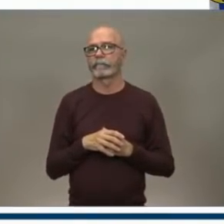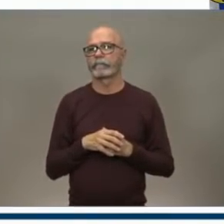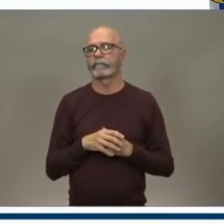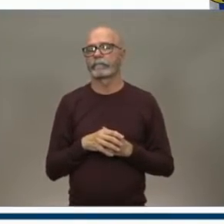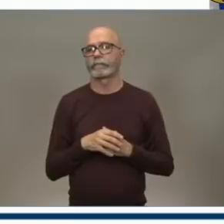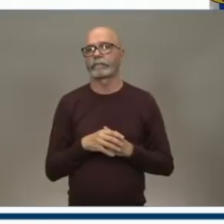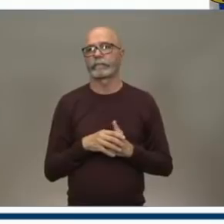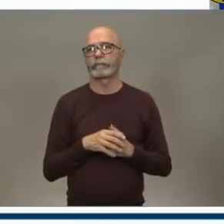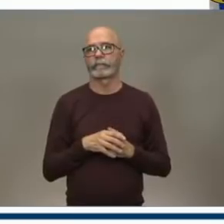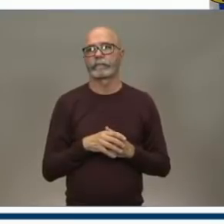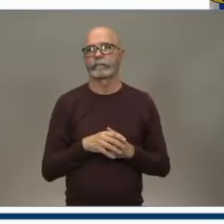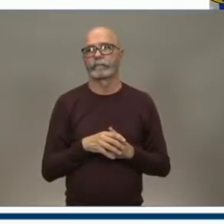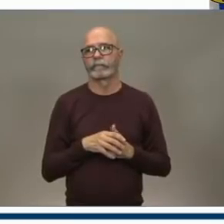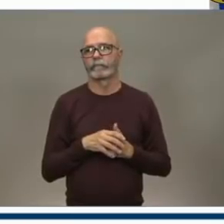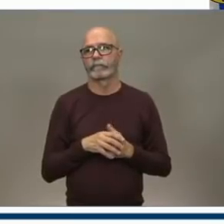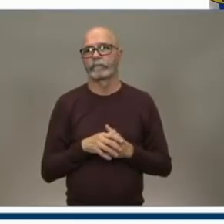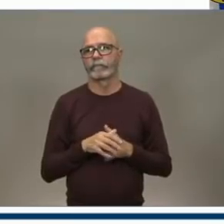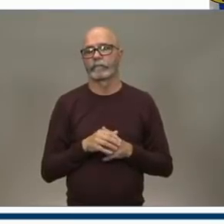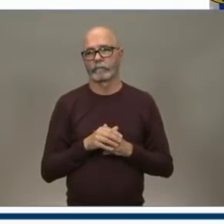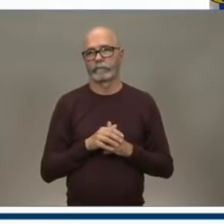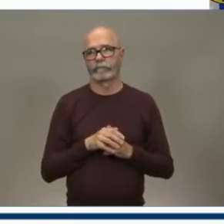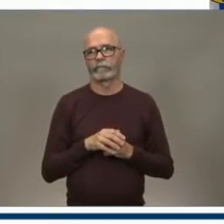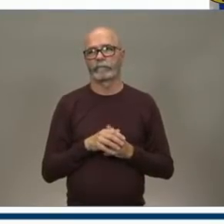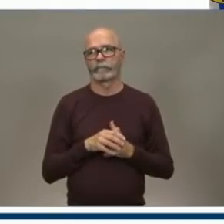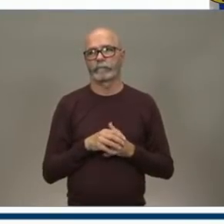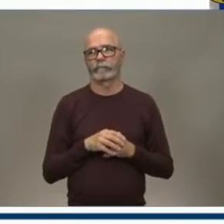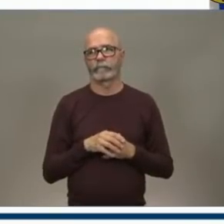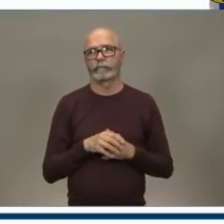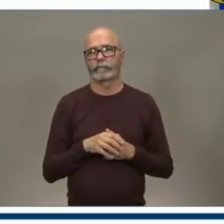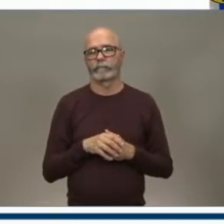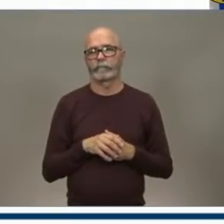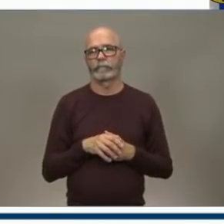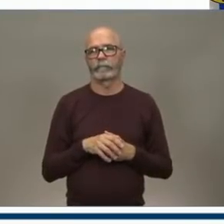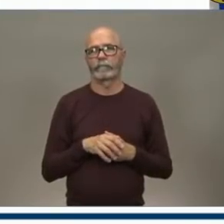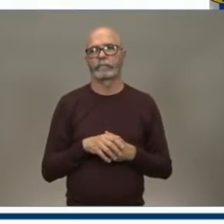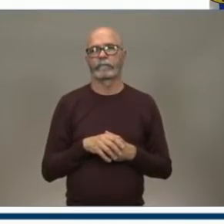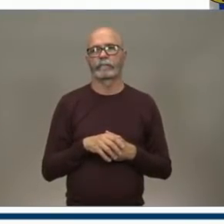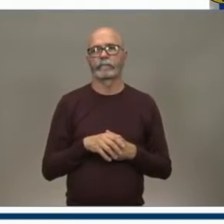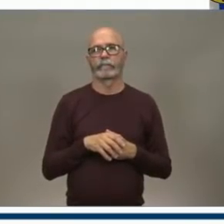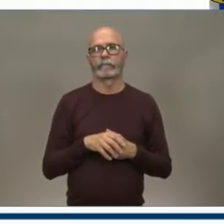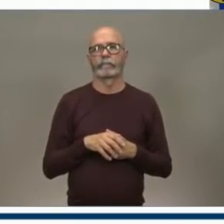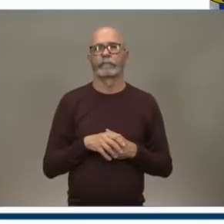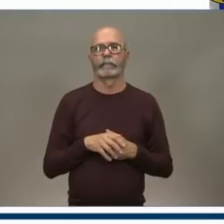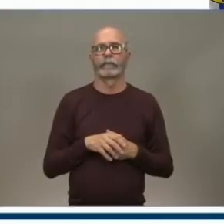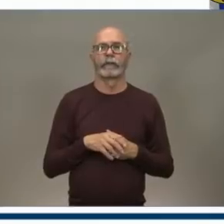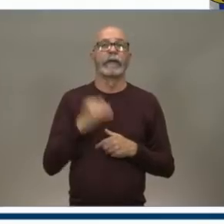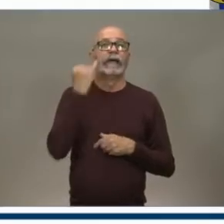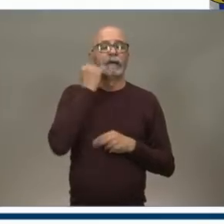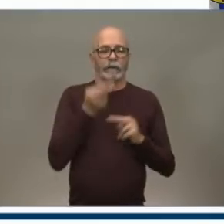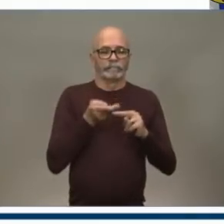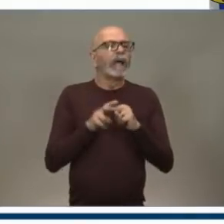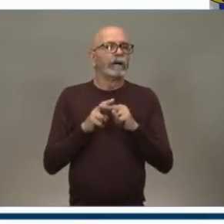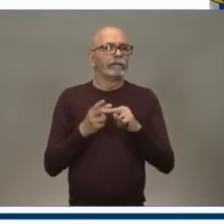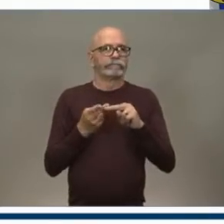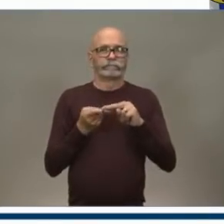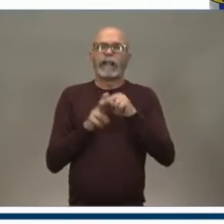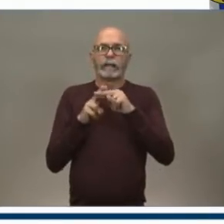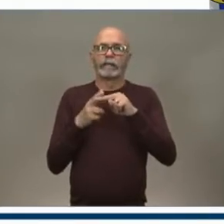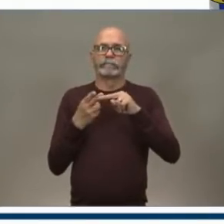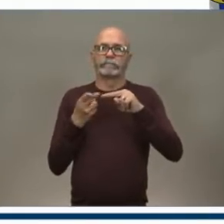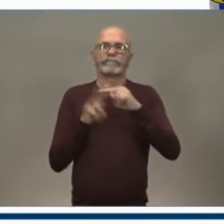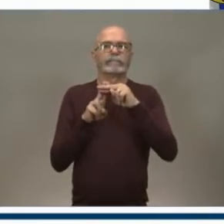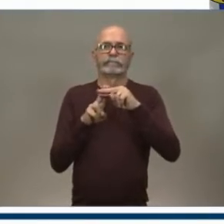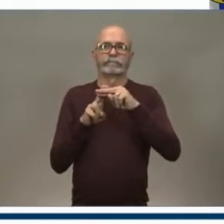there any numbers for if we don't like slow the spread right now, now that we're in the second wave, where we could be next month? Like, do you guys have any numbers